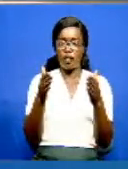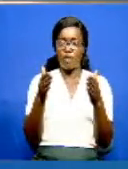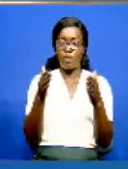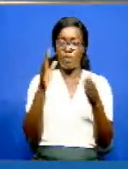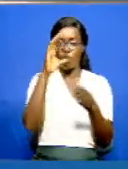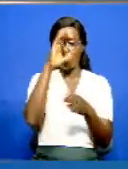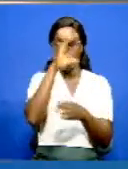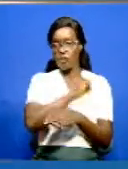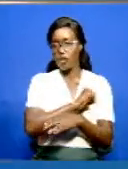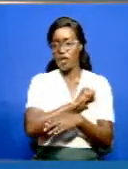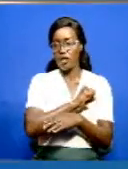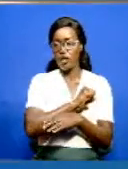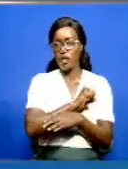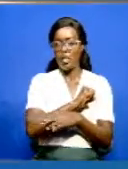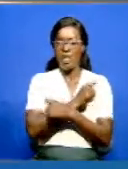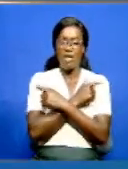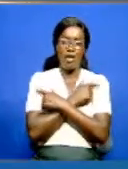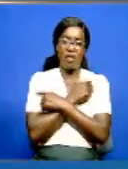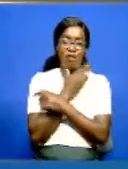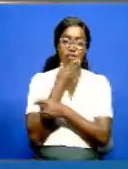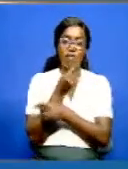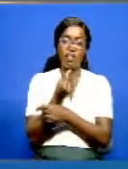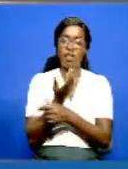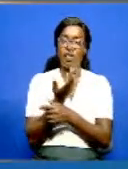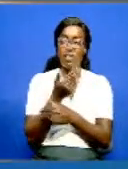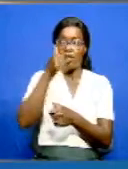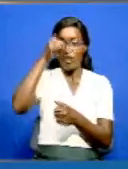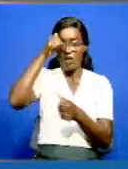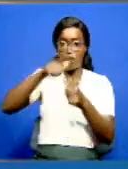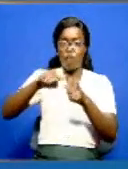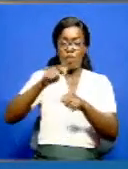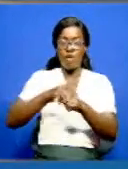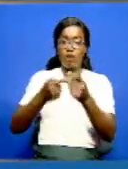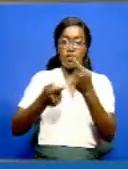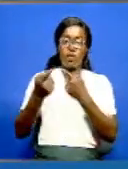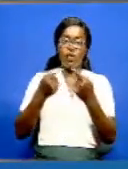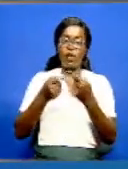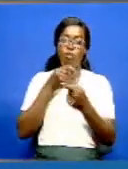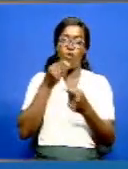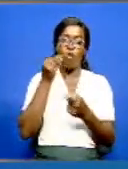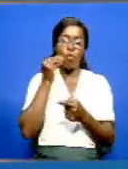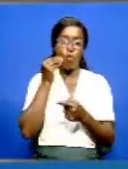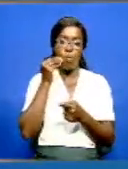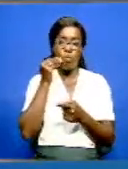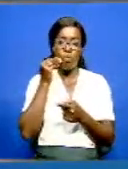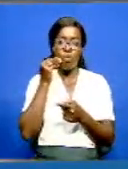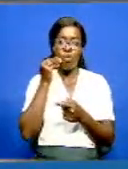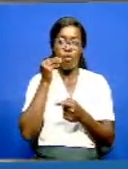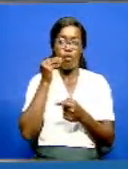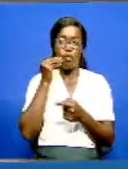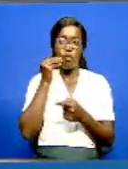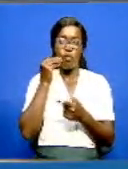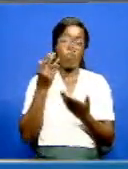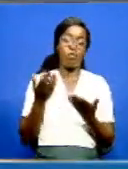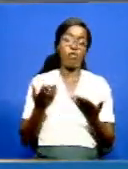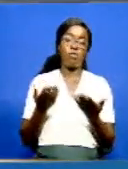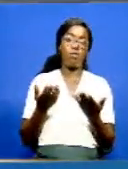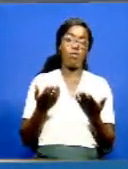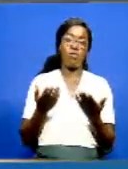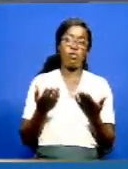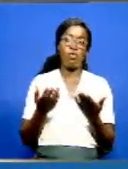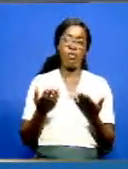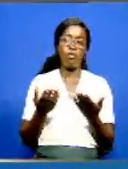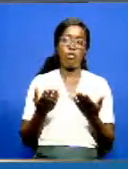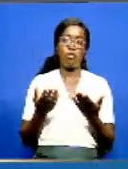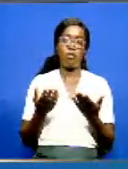him. And he was a loving father. I remember when he used to come home, what struck you was